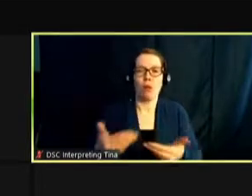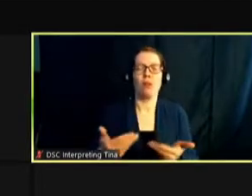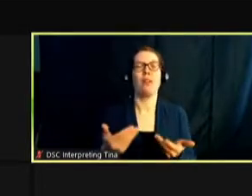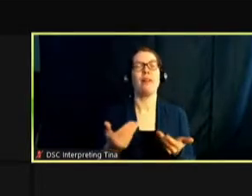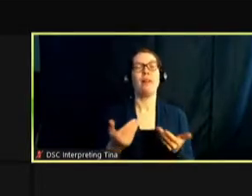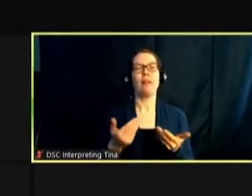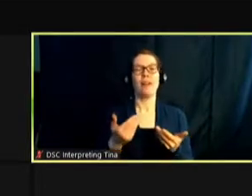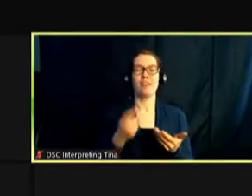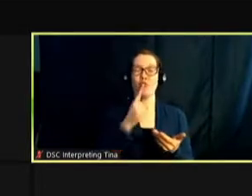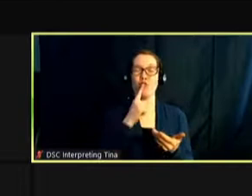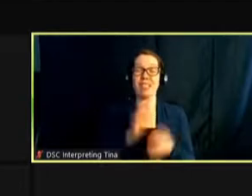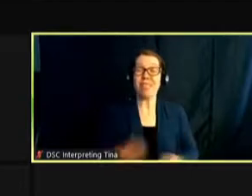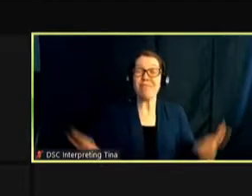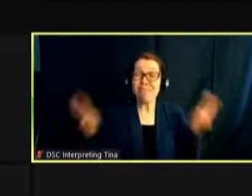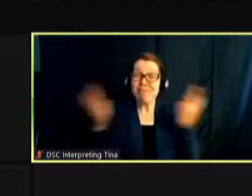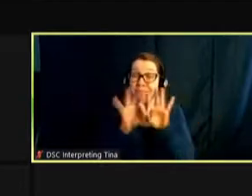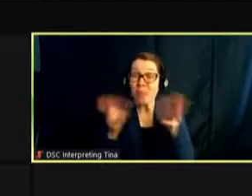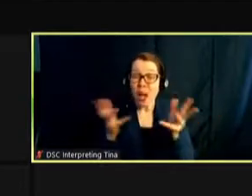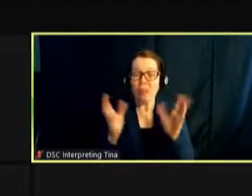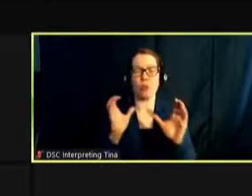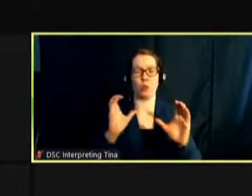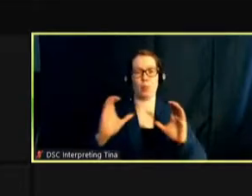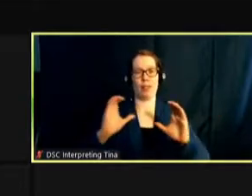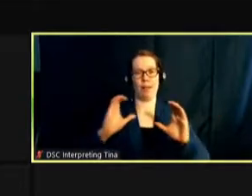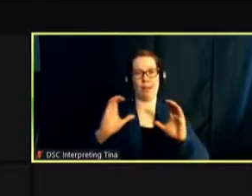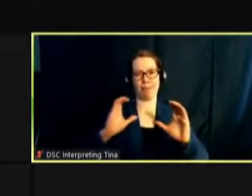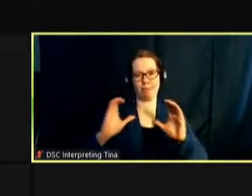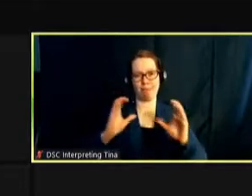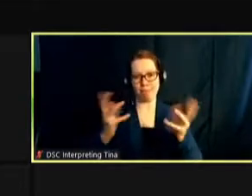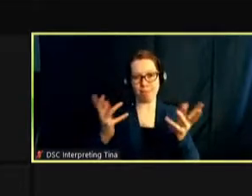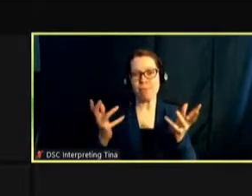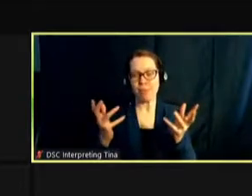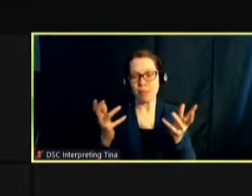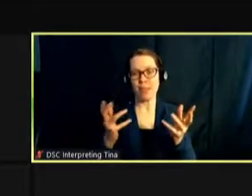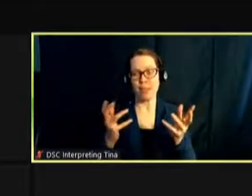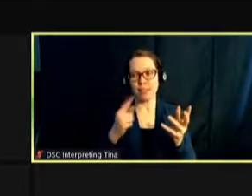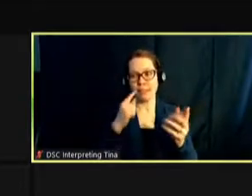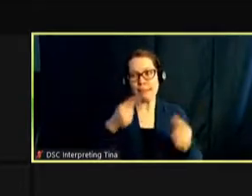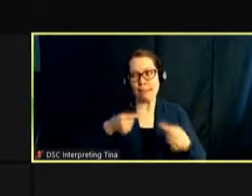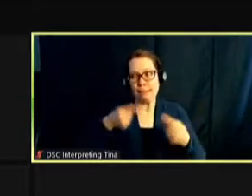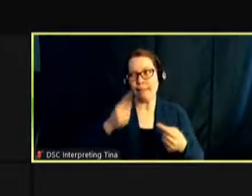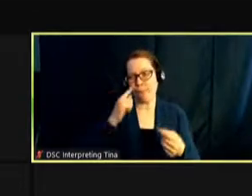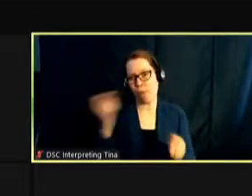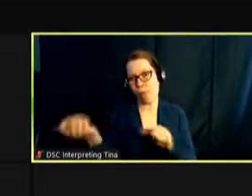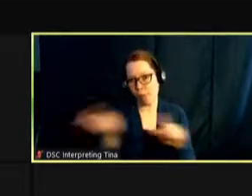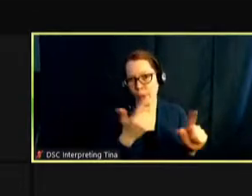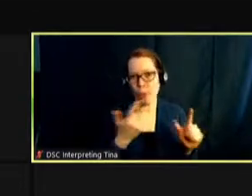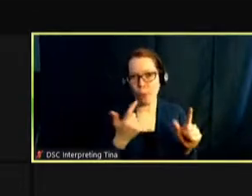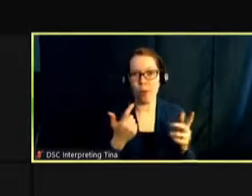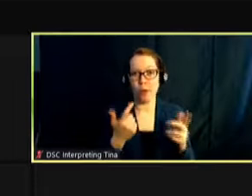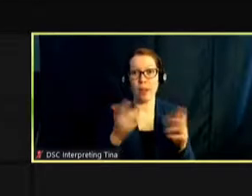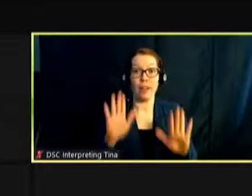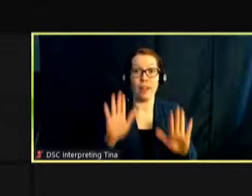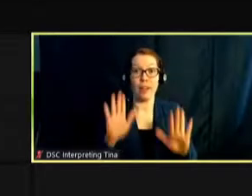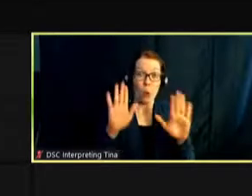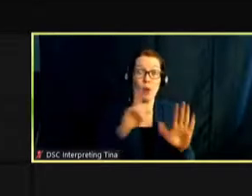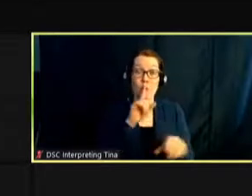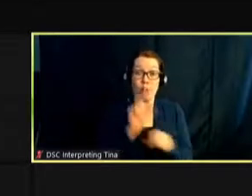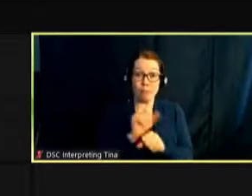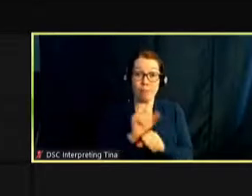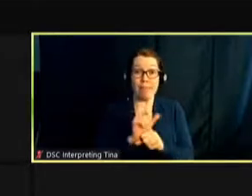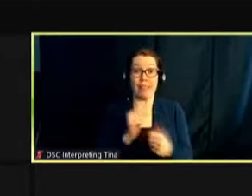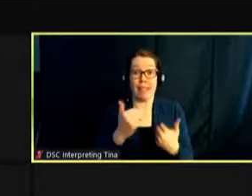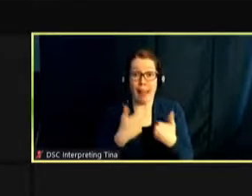is communication. You know, it's a trying time for everybody. I think this is a great thing that we have the vaccination in